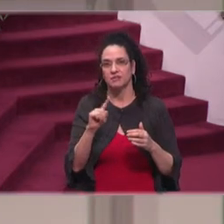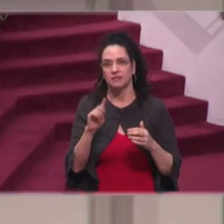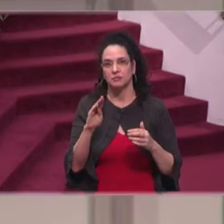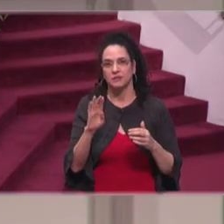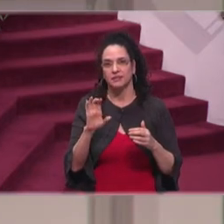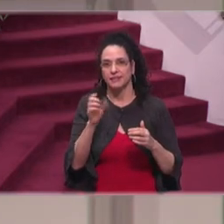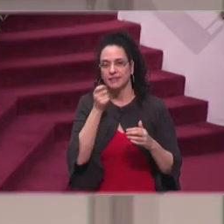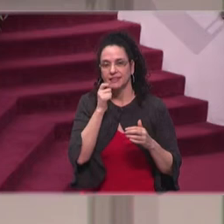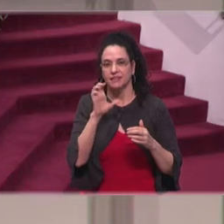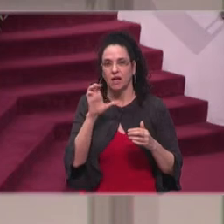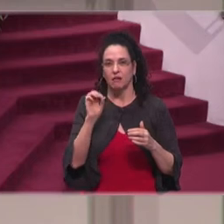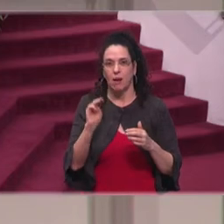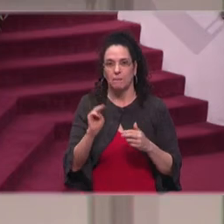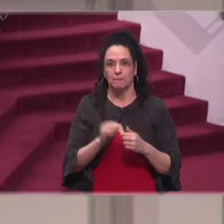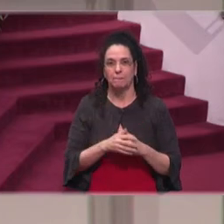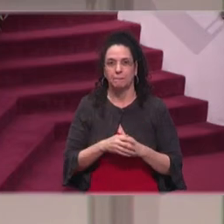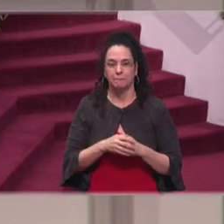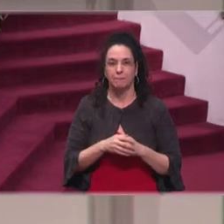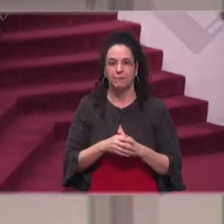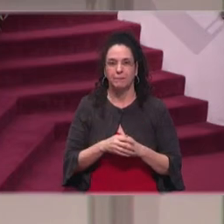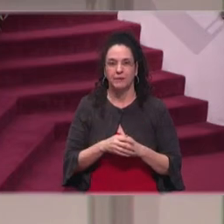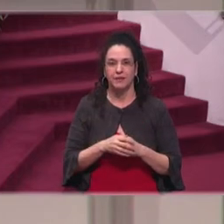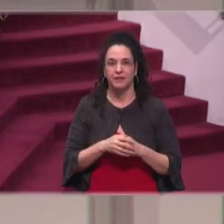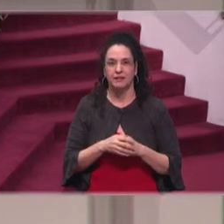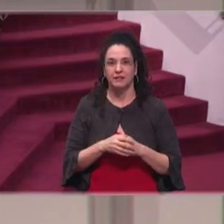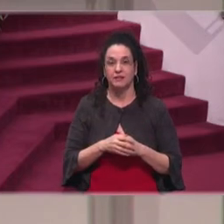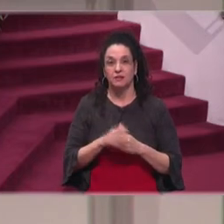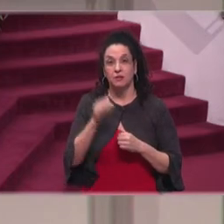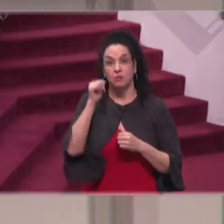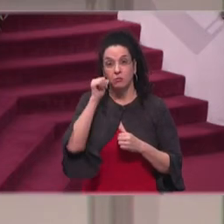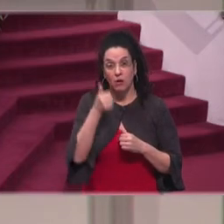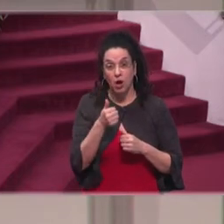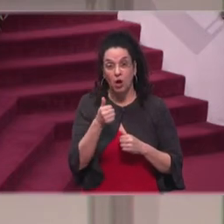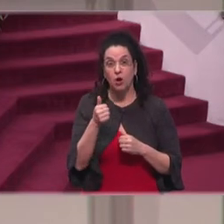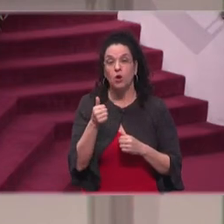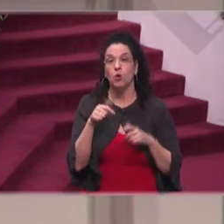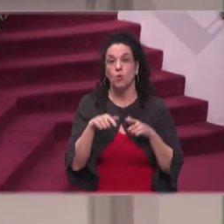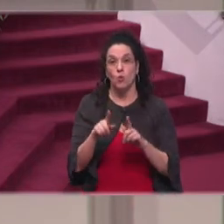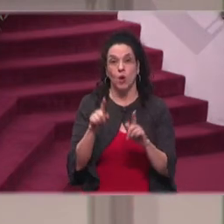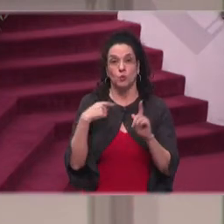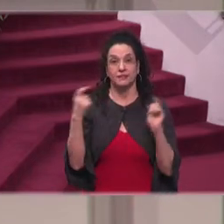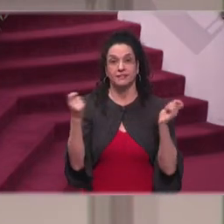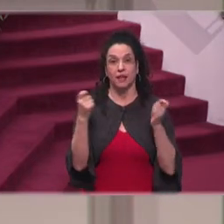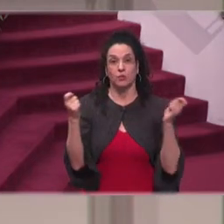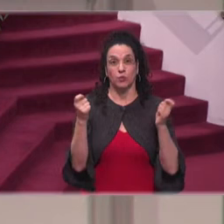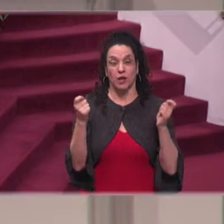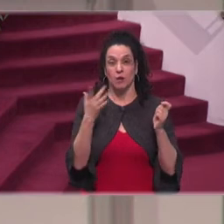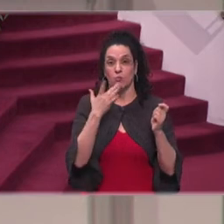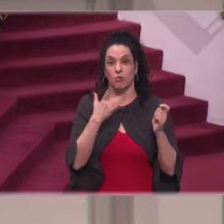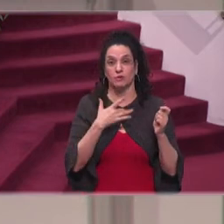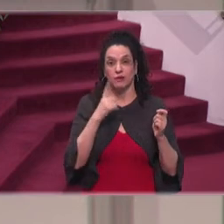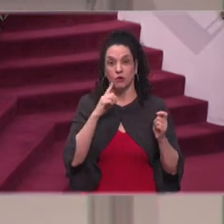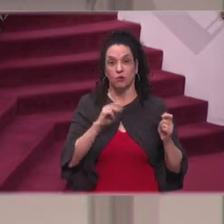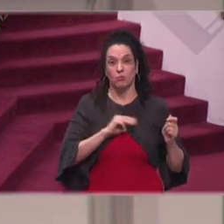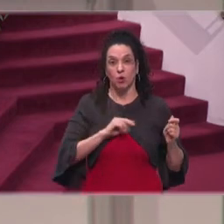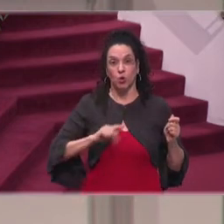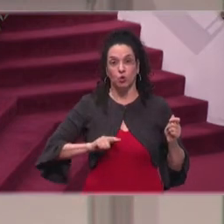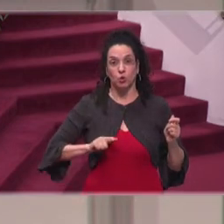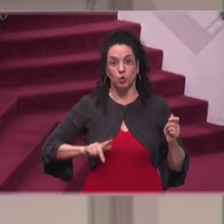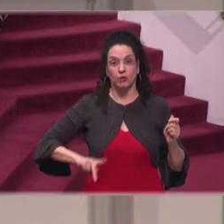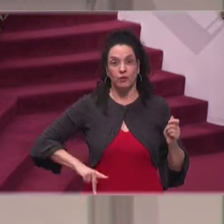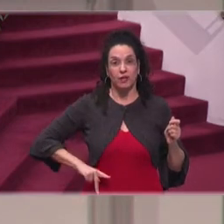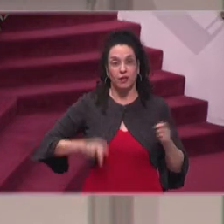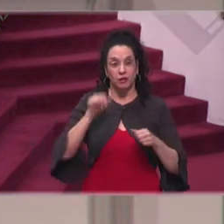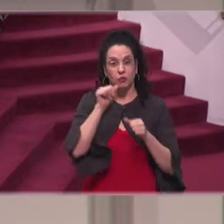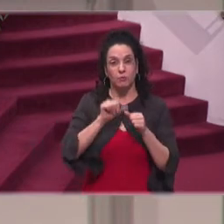www.fmzbc.com and govern yourselves accordingly. And on tomorrow, as we celebrate the birthday of Dr. Martin Luther King Jr., let us